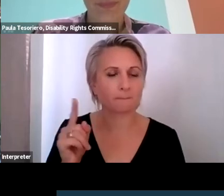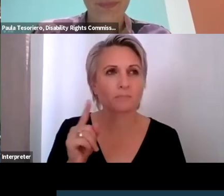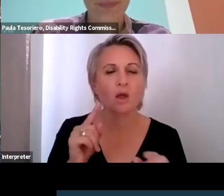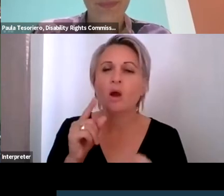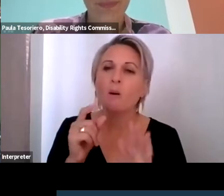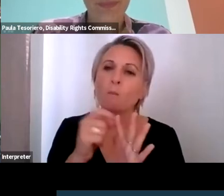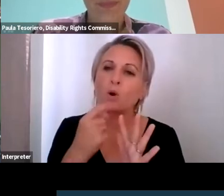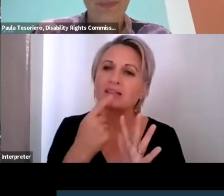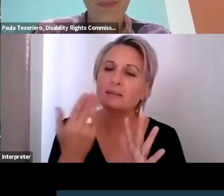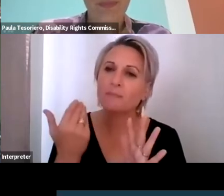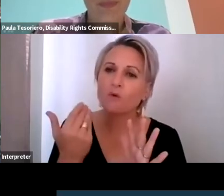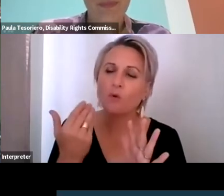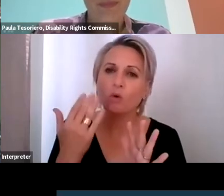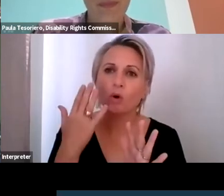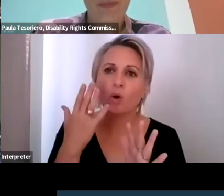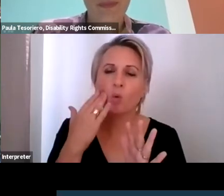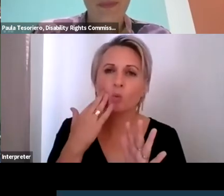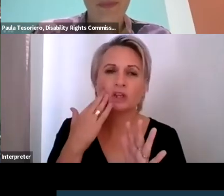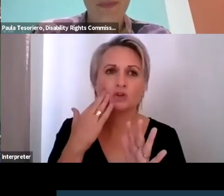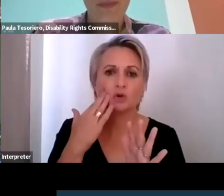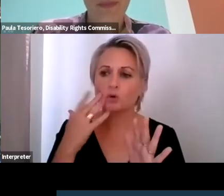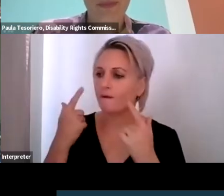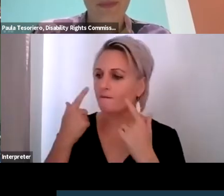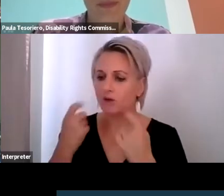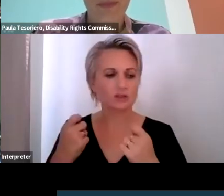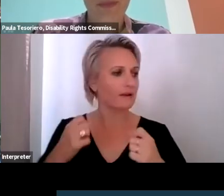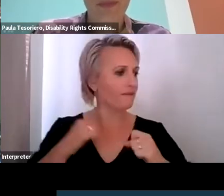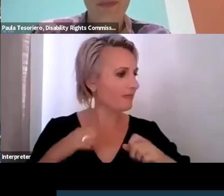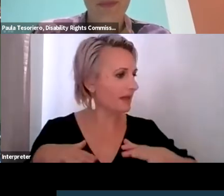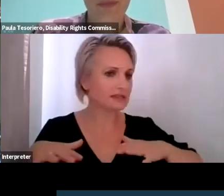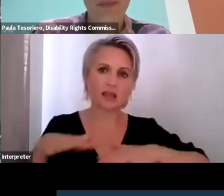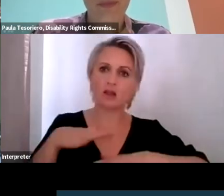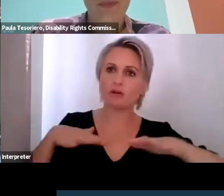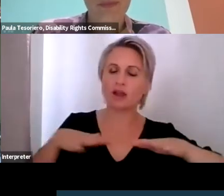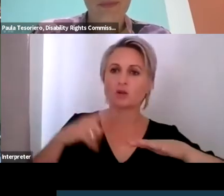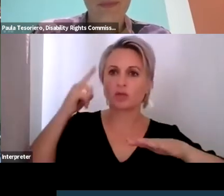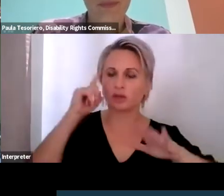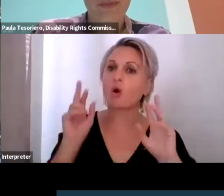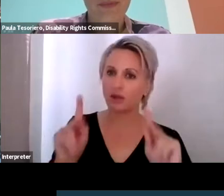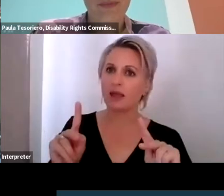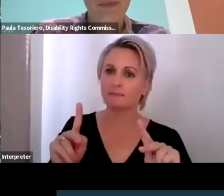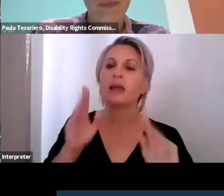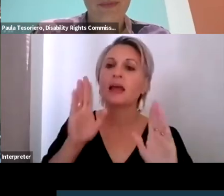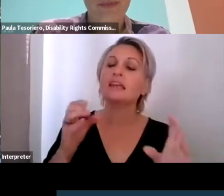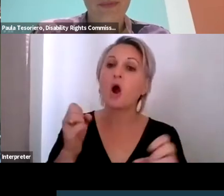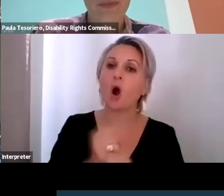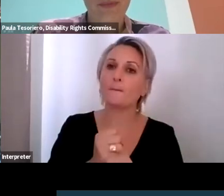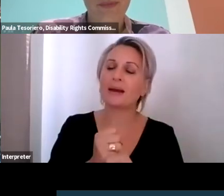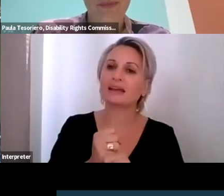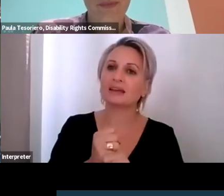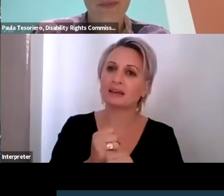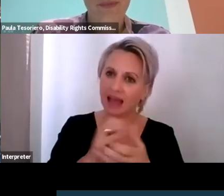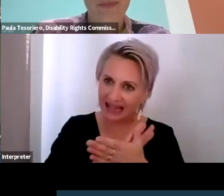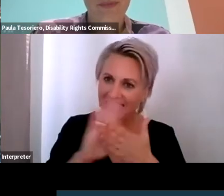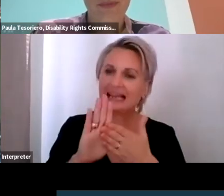when you find yourself in that position, then the next step is to actually do something deliberate that forces you to go forward. And so calling